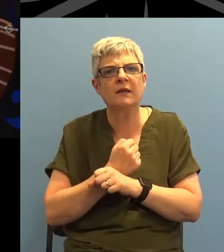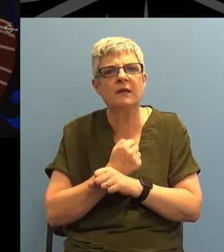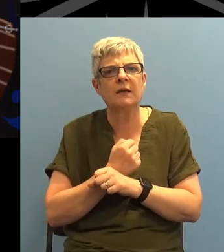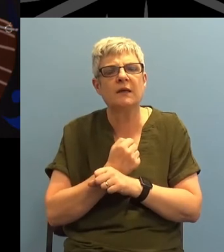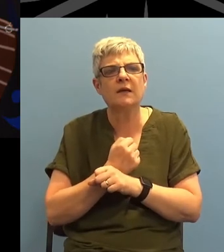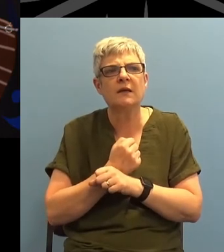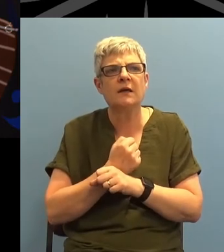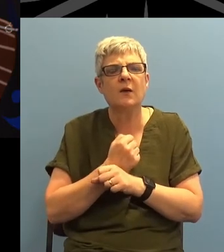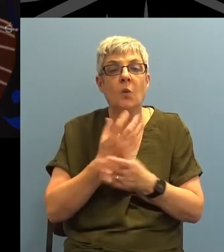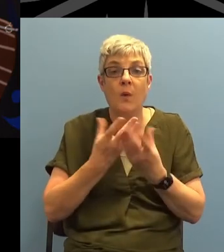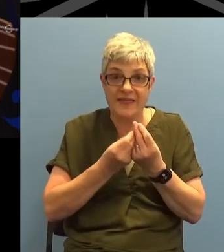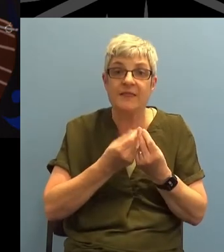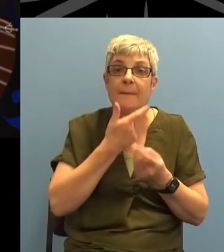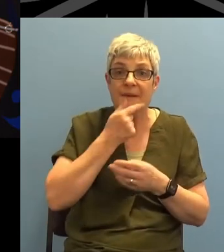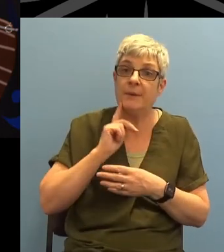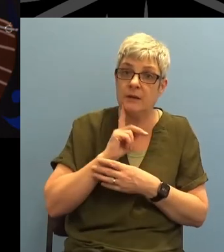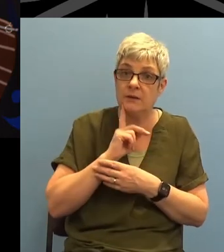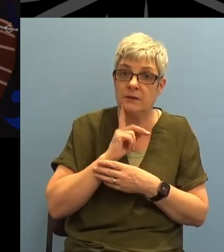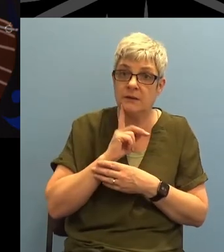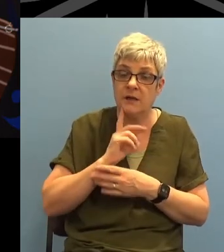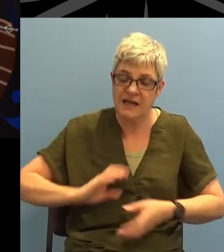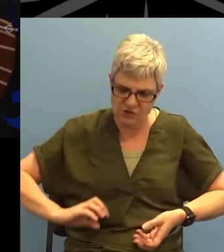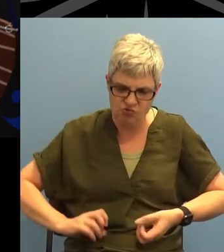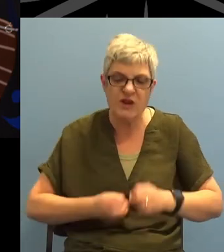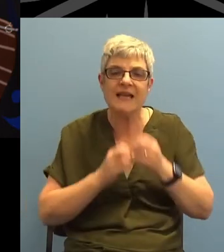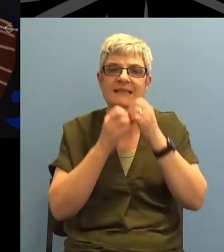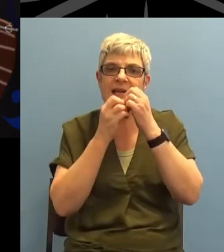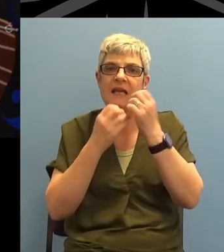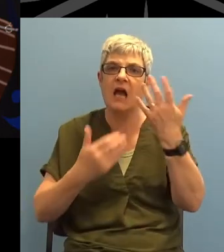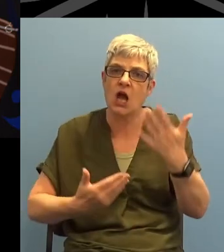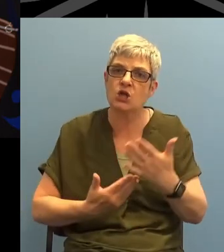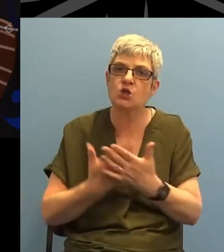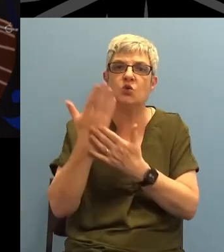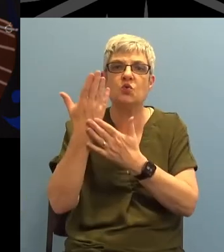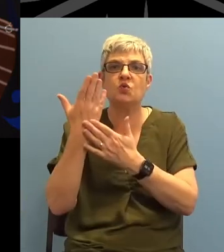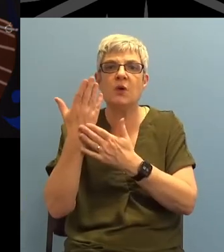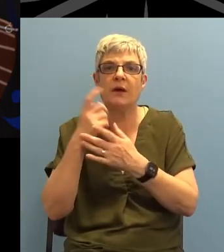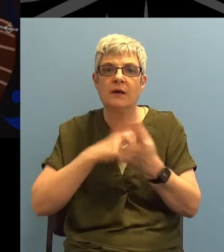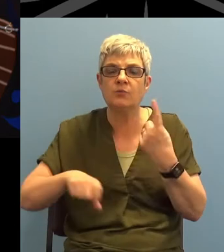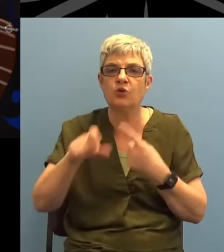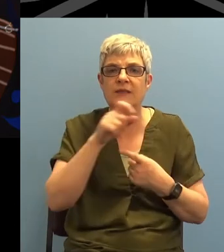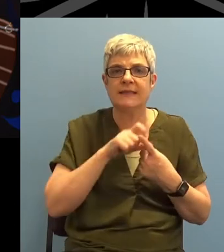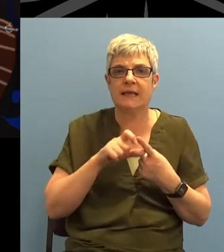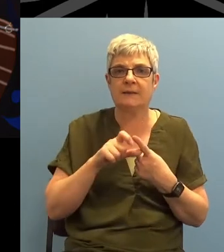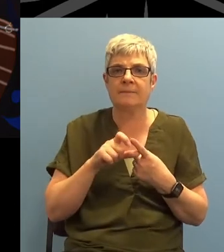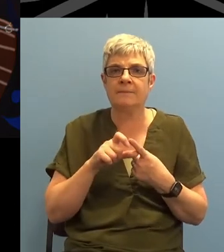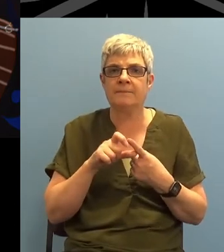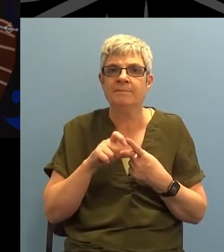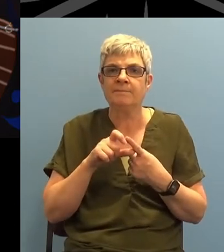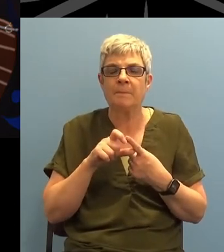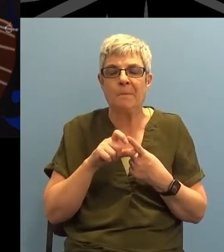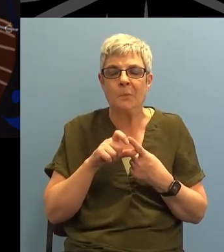with people. He is creating a new community.